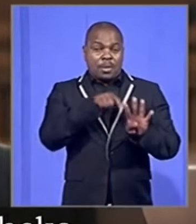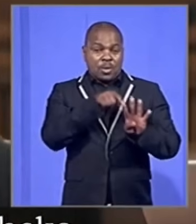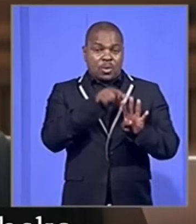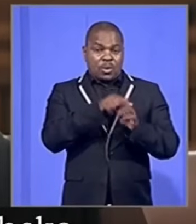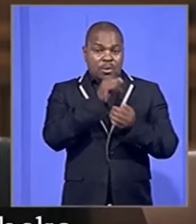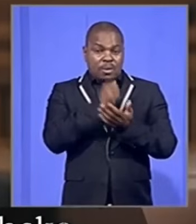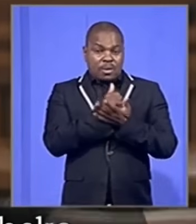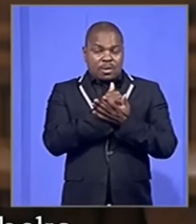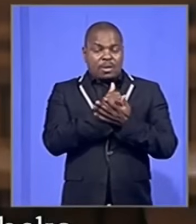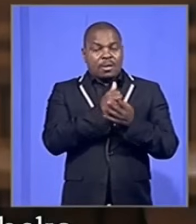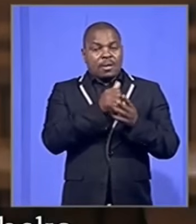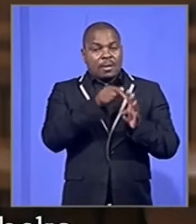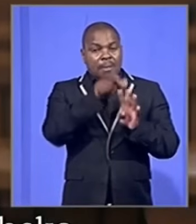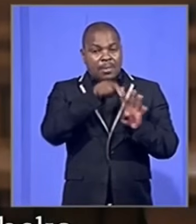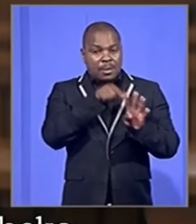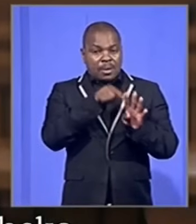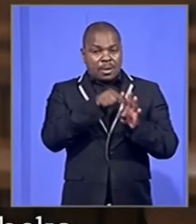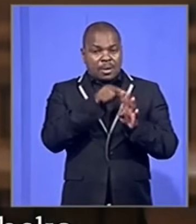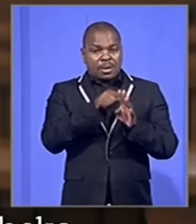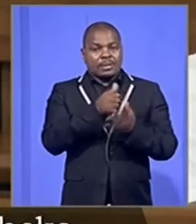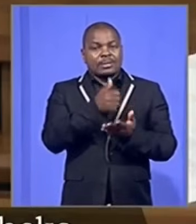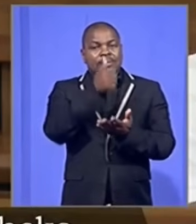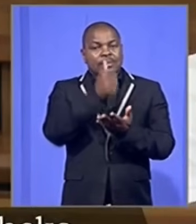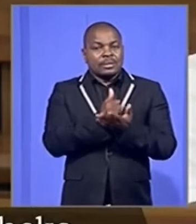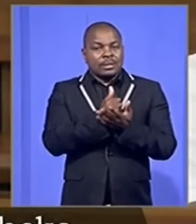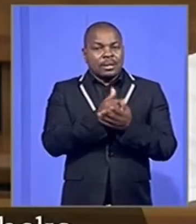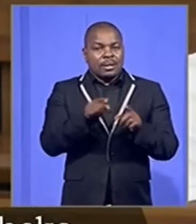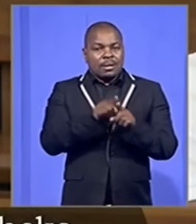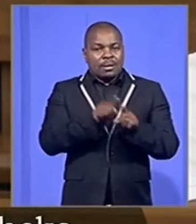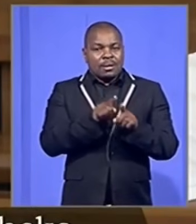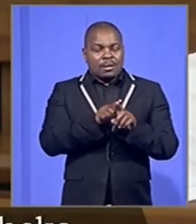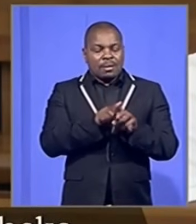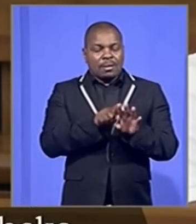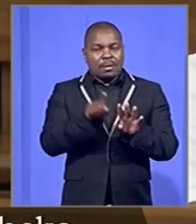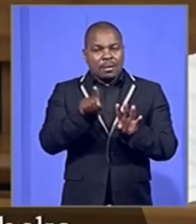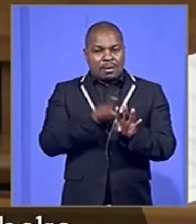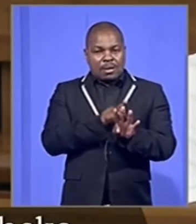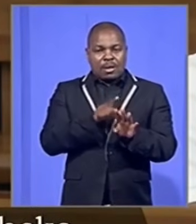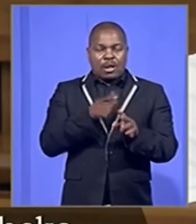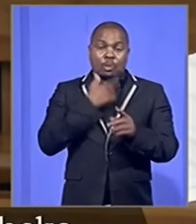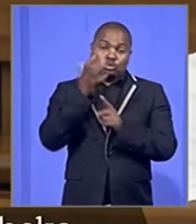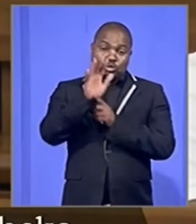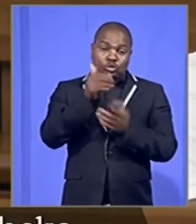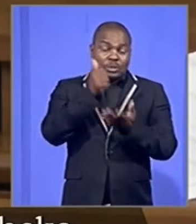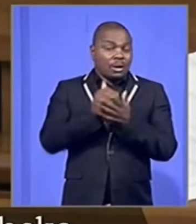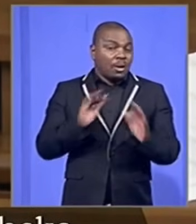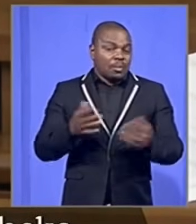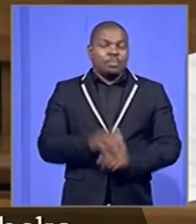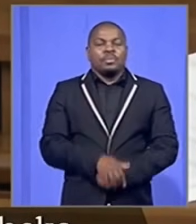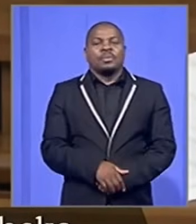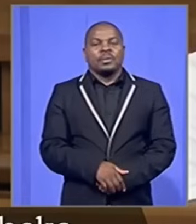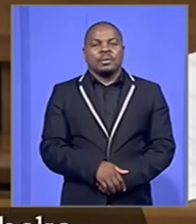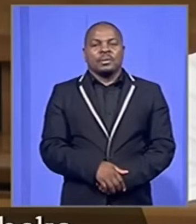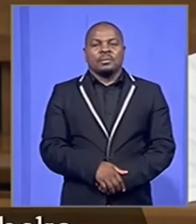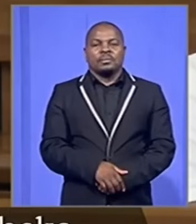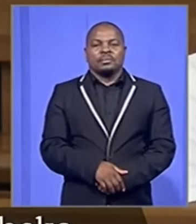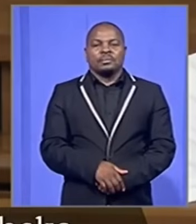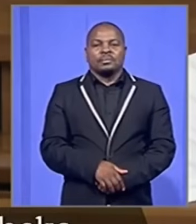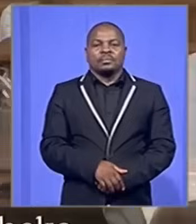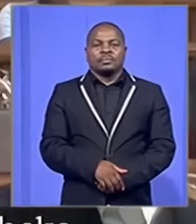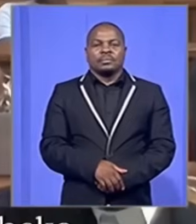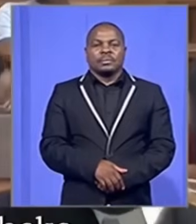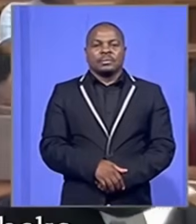sitting. Can I by any chance show how he was? Yeah, okay, fine. He was